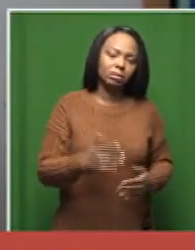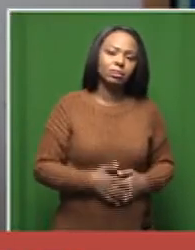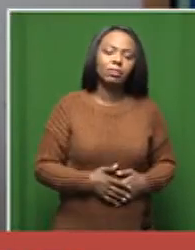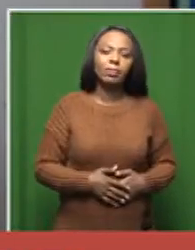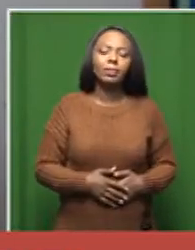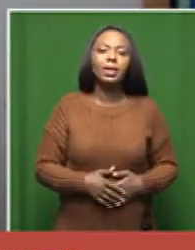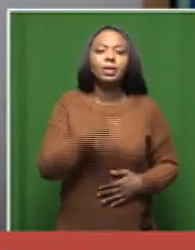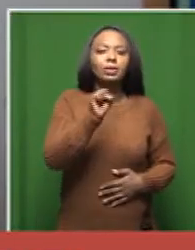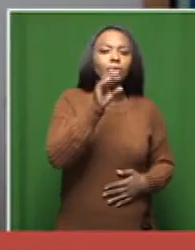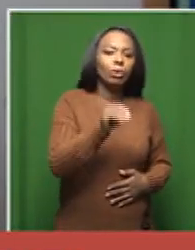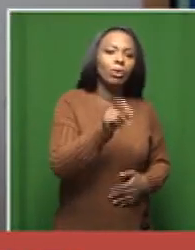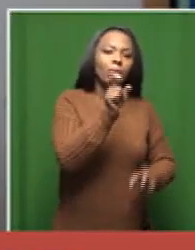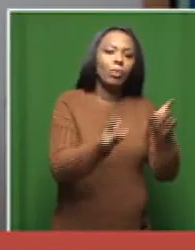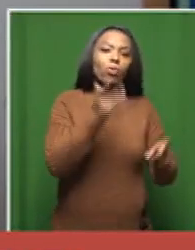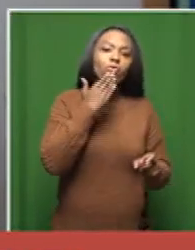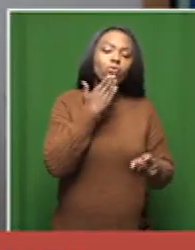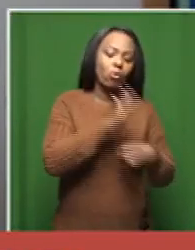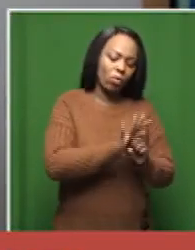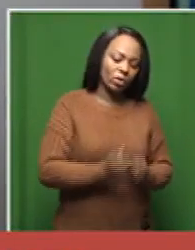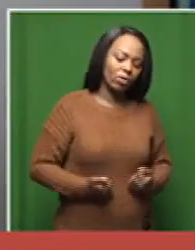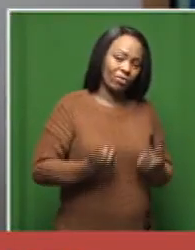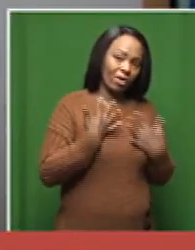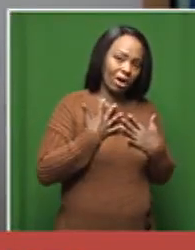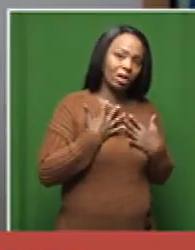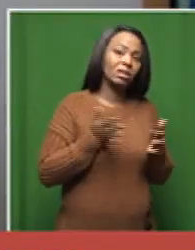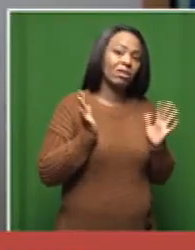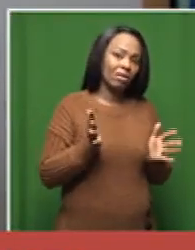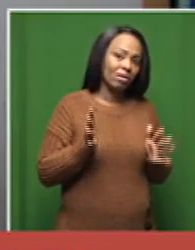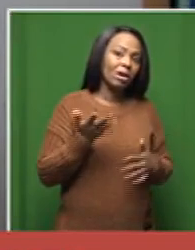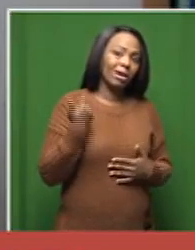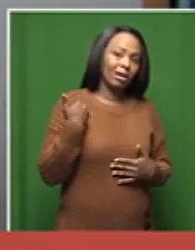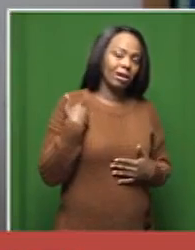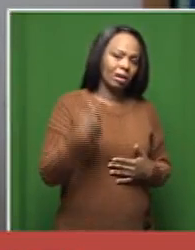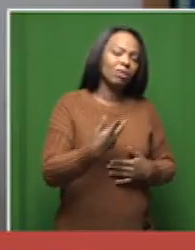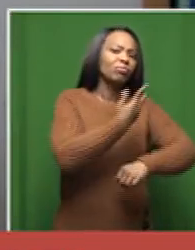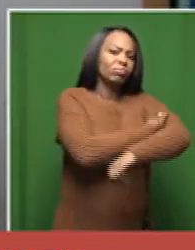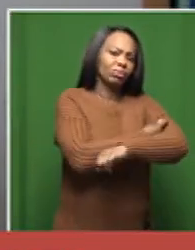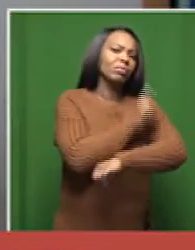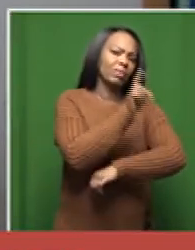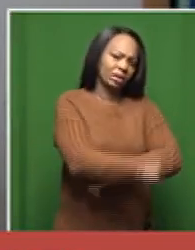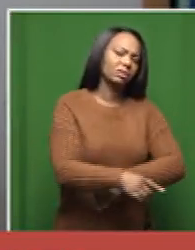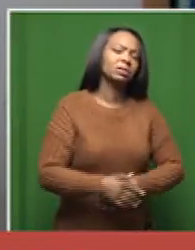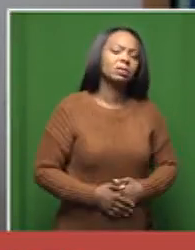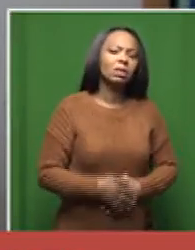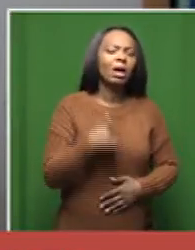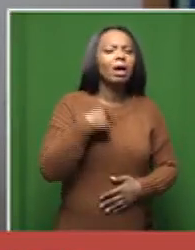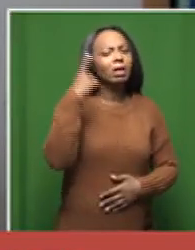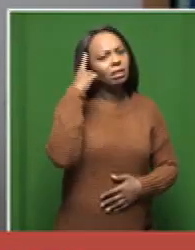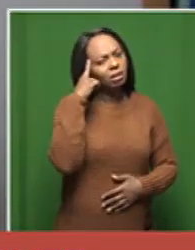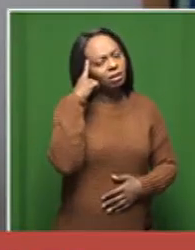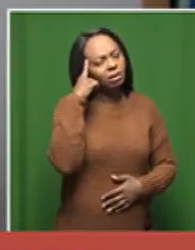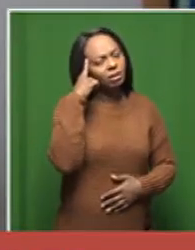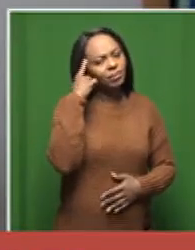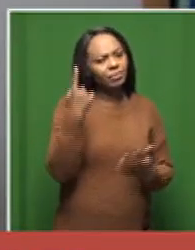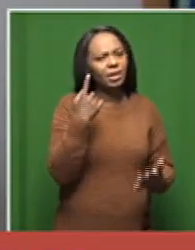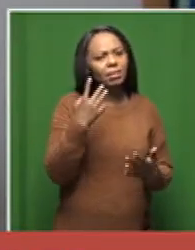So people that have had COVID before should still get vaccinated. I think there should be at least a delay of